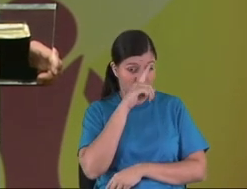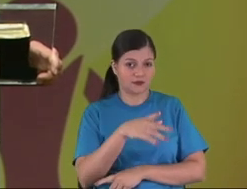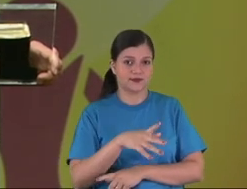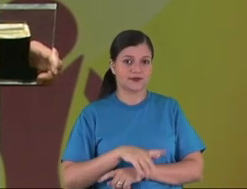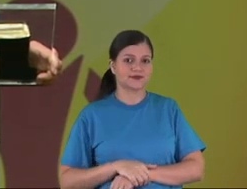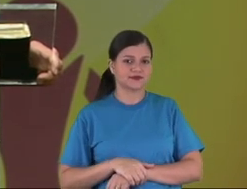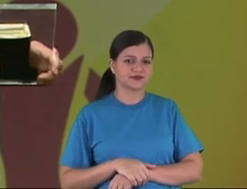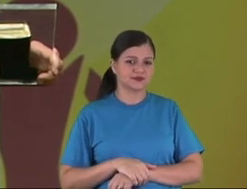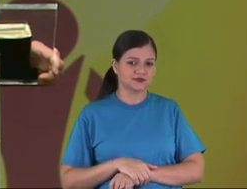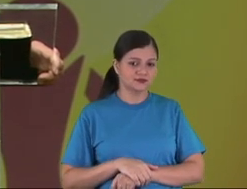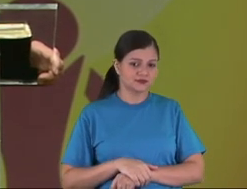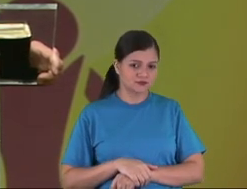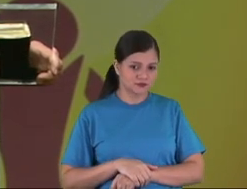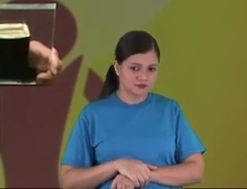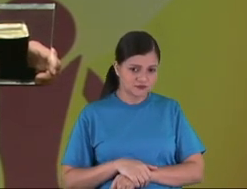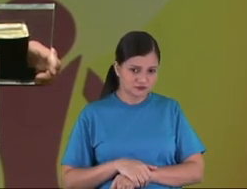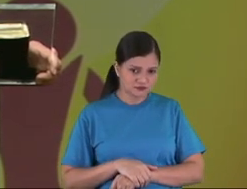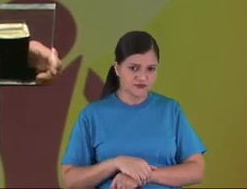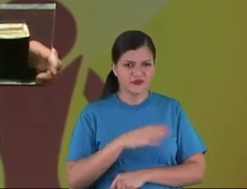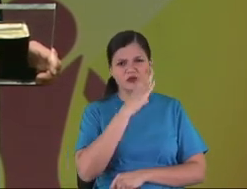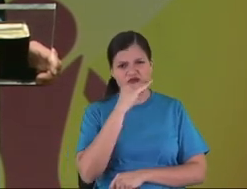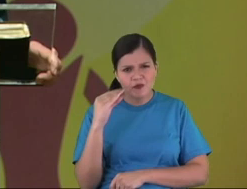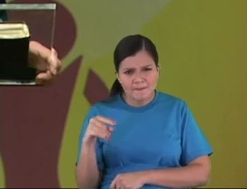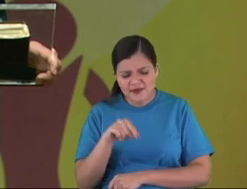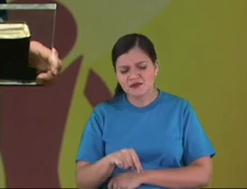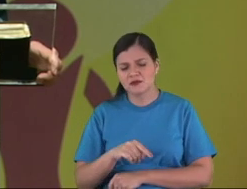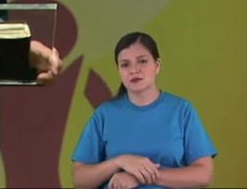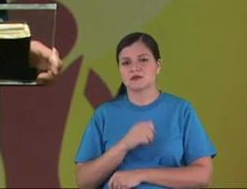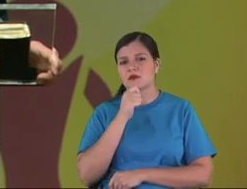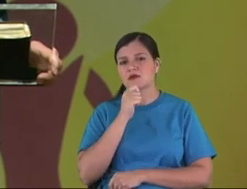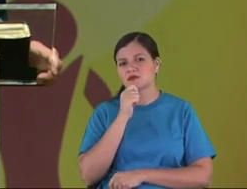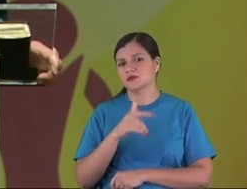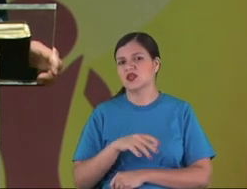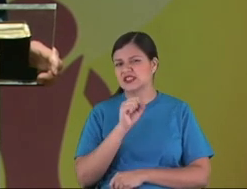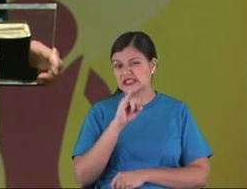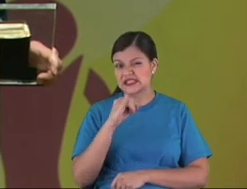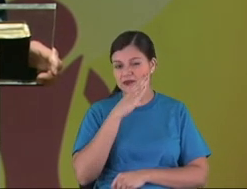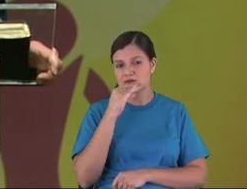Only when it is danger. When he's a kid, she's a kid.